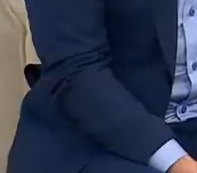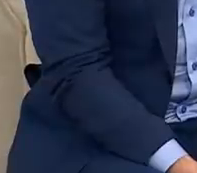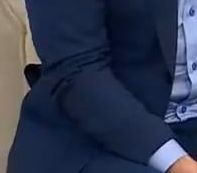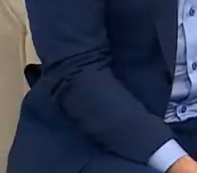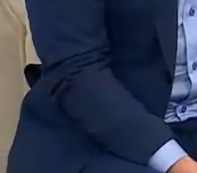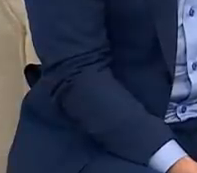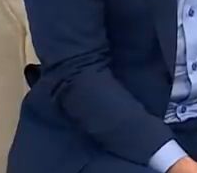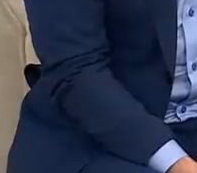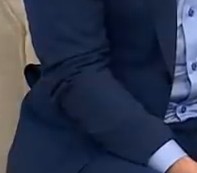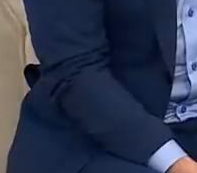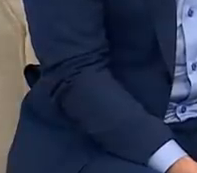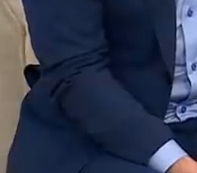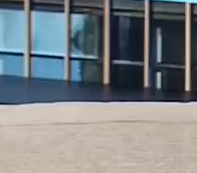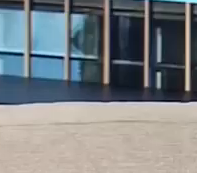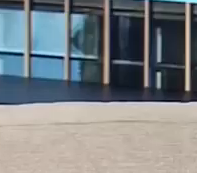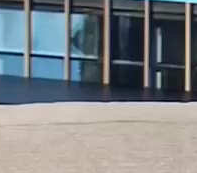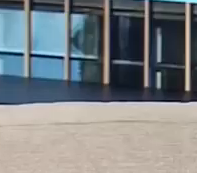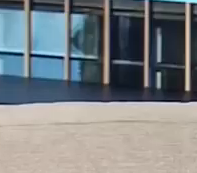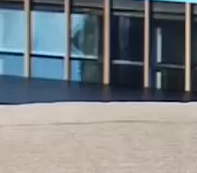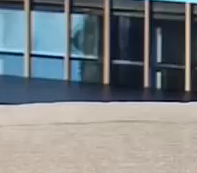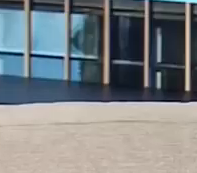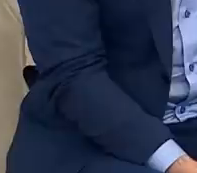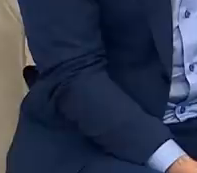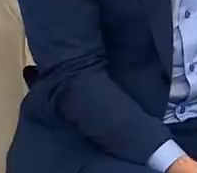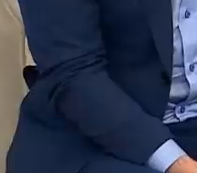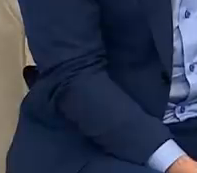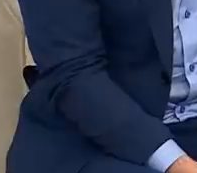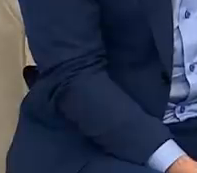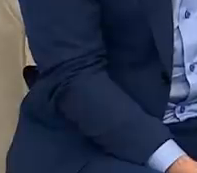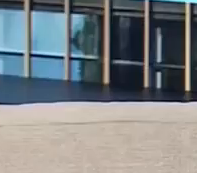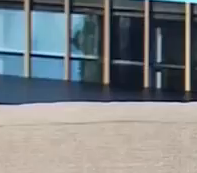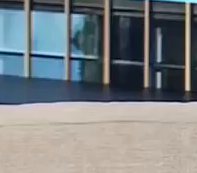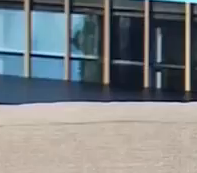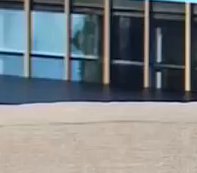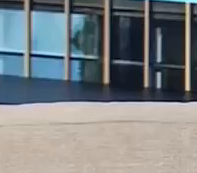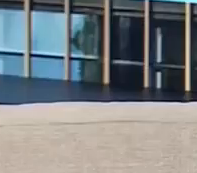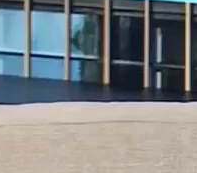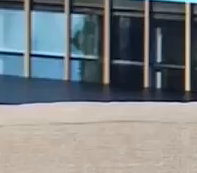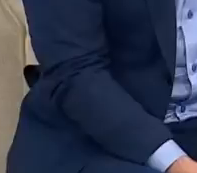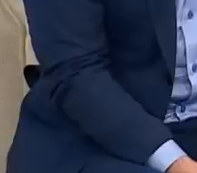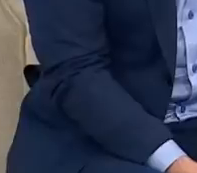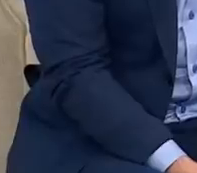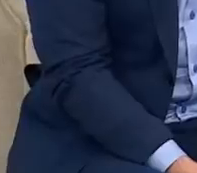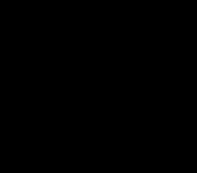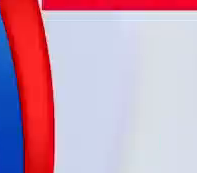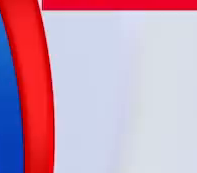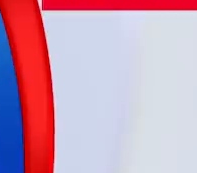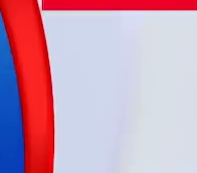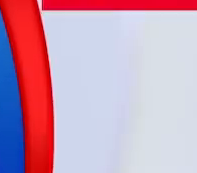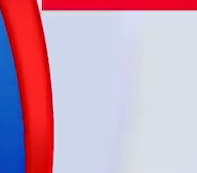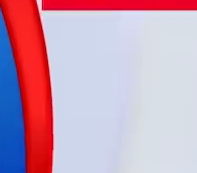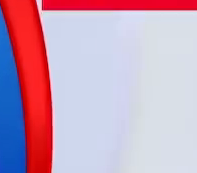out what your best plan is. Mm-hmm. Okay. Thanks, Nat. All right, guys, we'll have all the details at 11:30. We'll see you then. Thanks, Nat. We'll